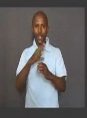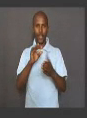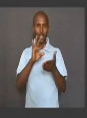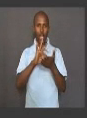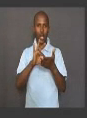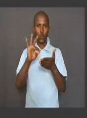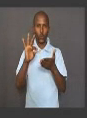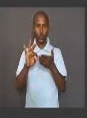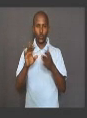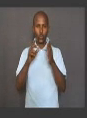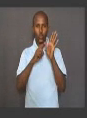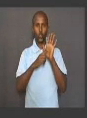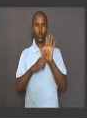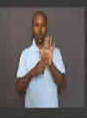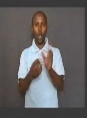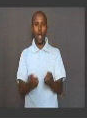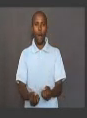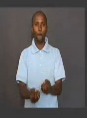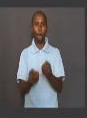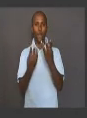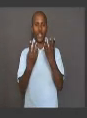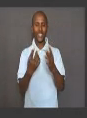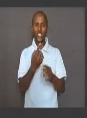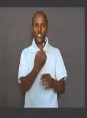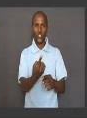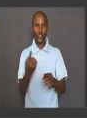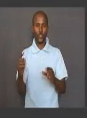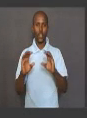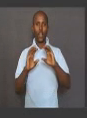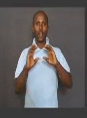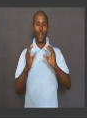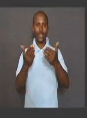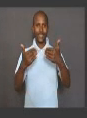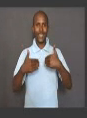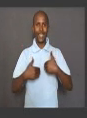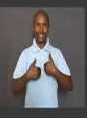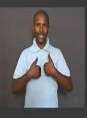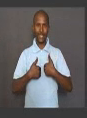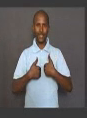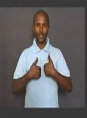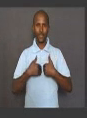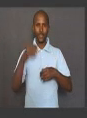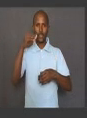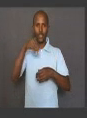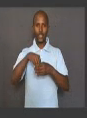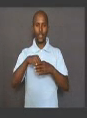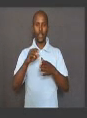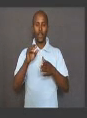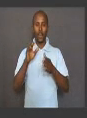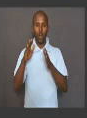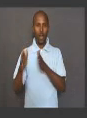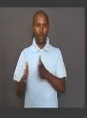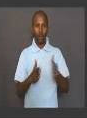counted to show how many of each class exists in the raw data.